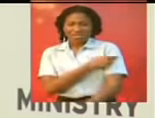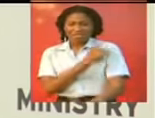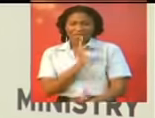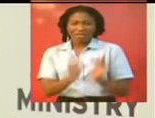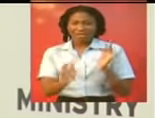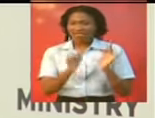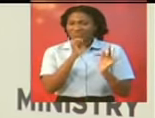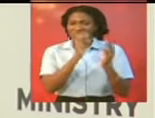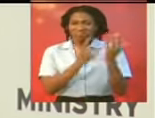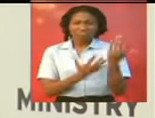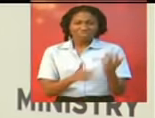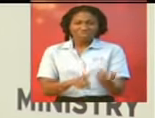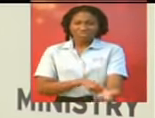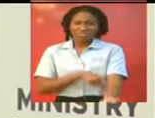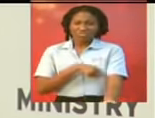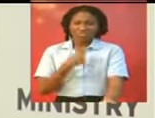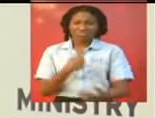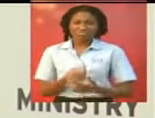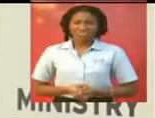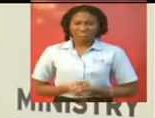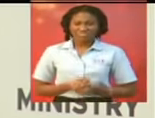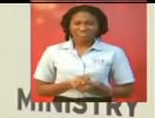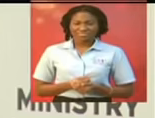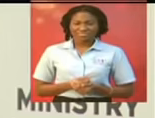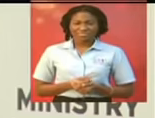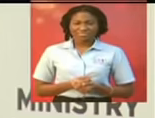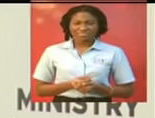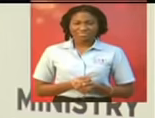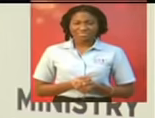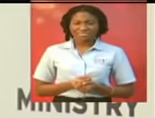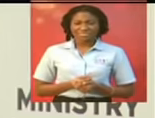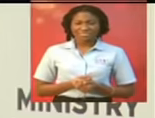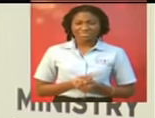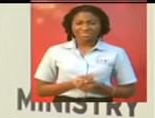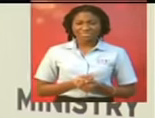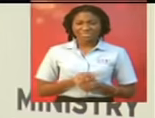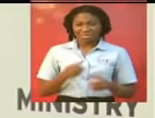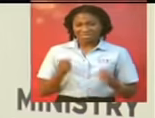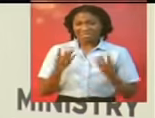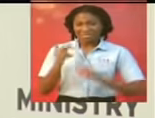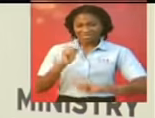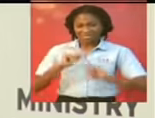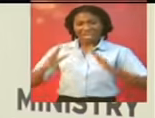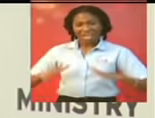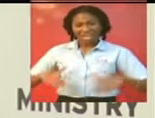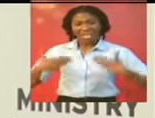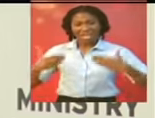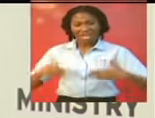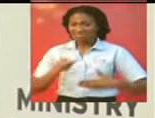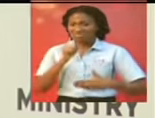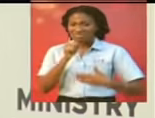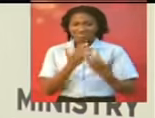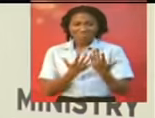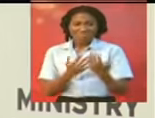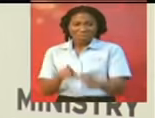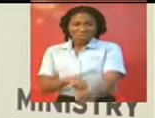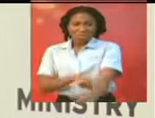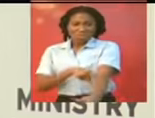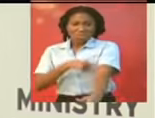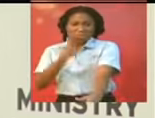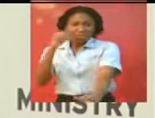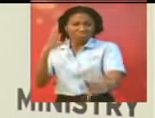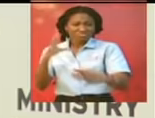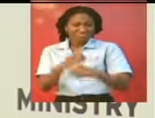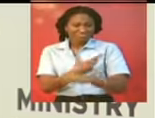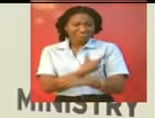so. And that's the standard we're working with, which has been applauded over the last week or so